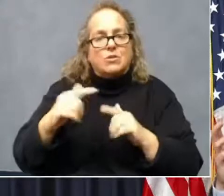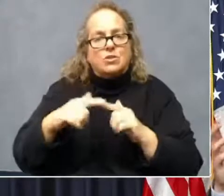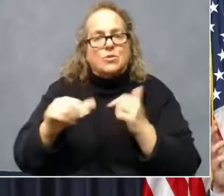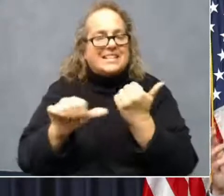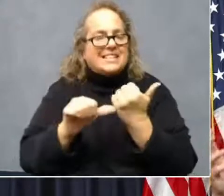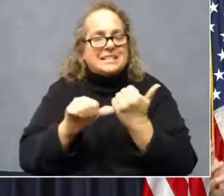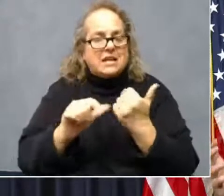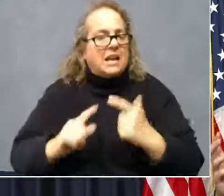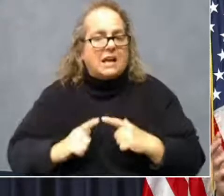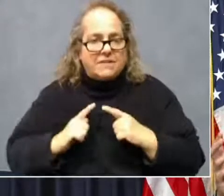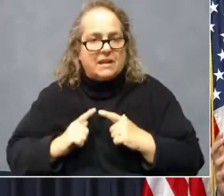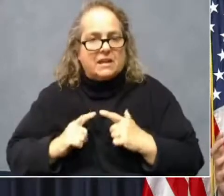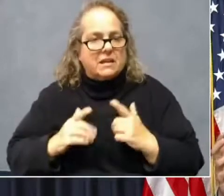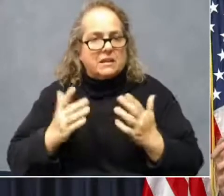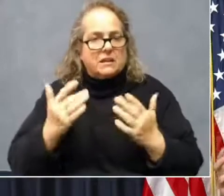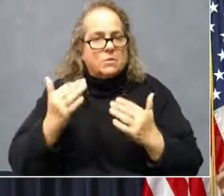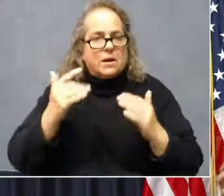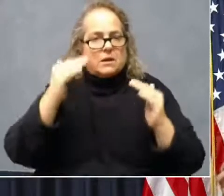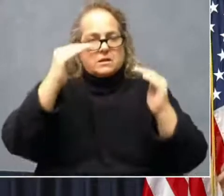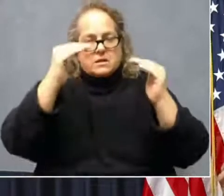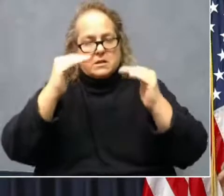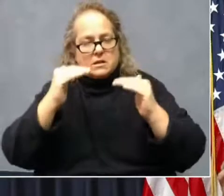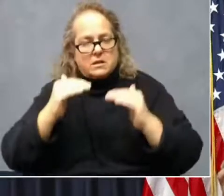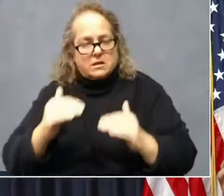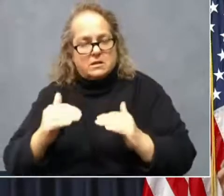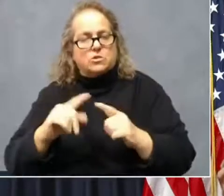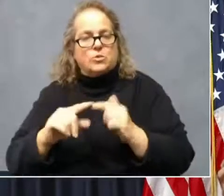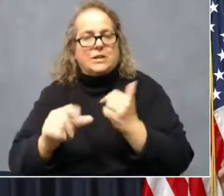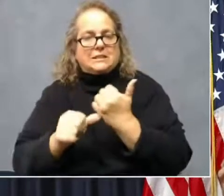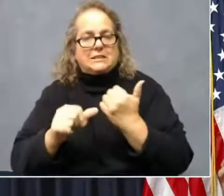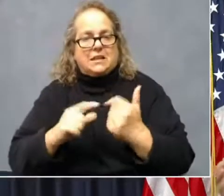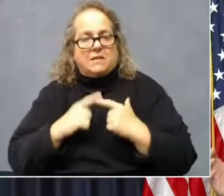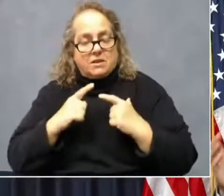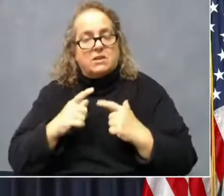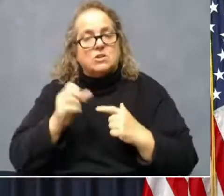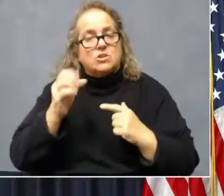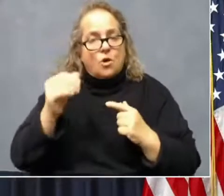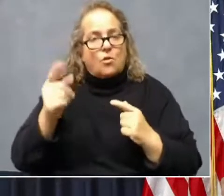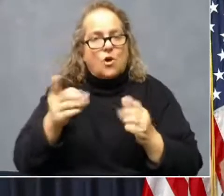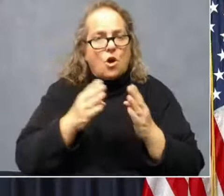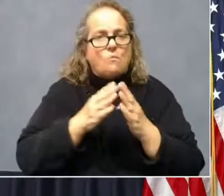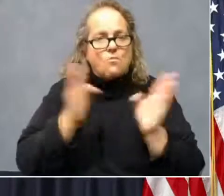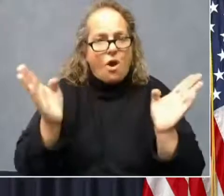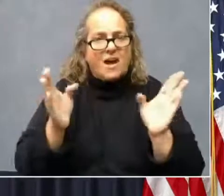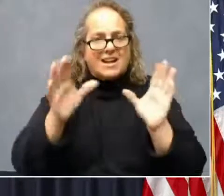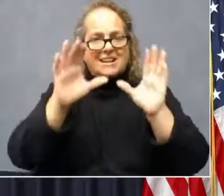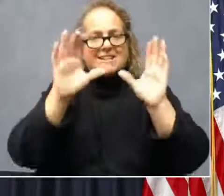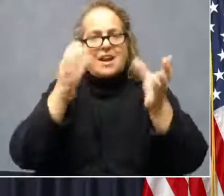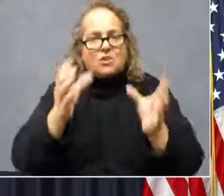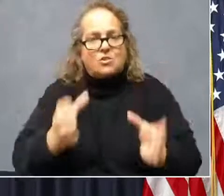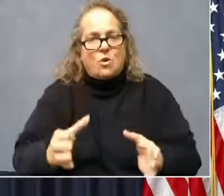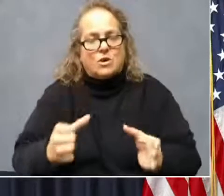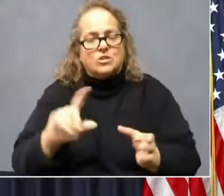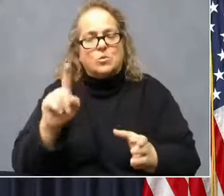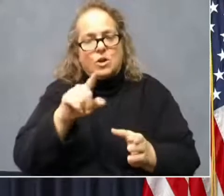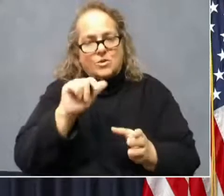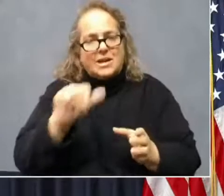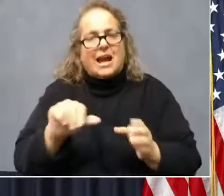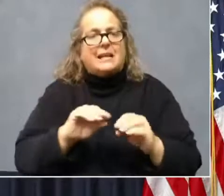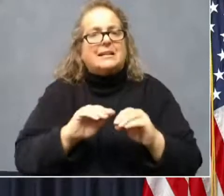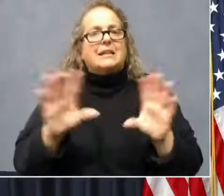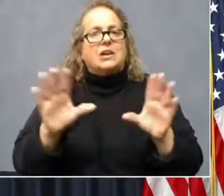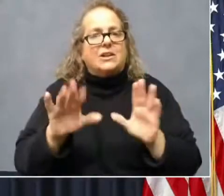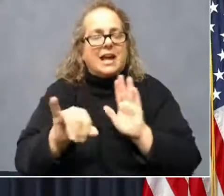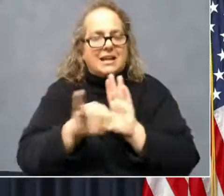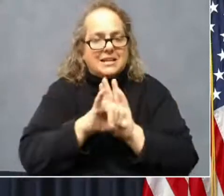I think that there are broad categories of need in which you can clearly identify